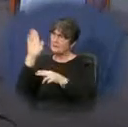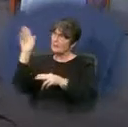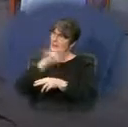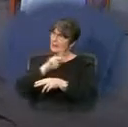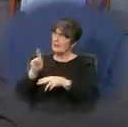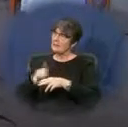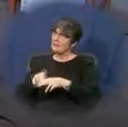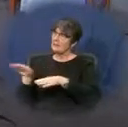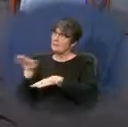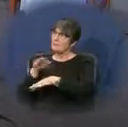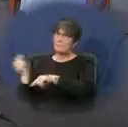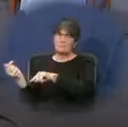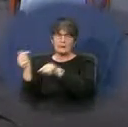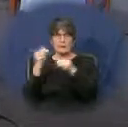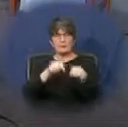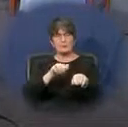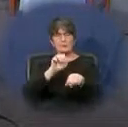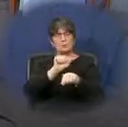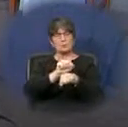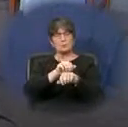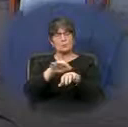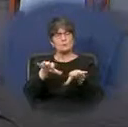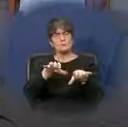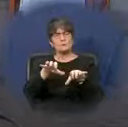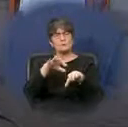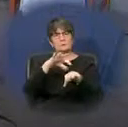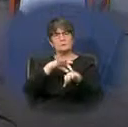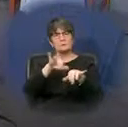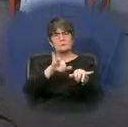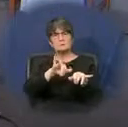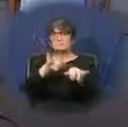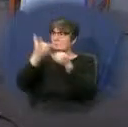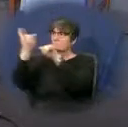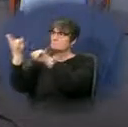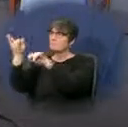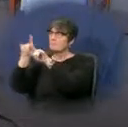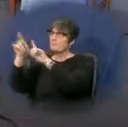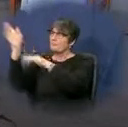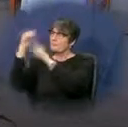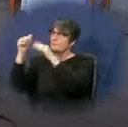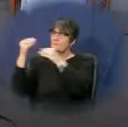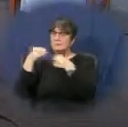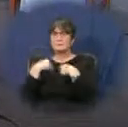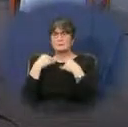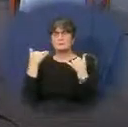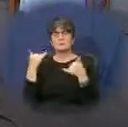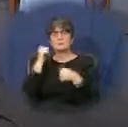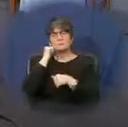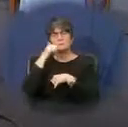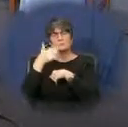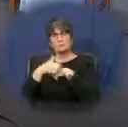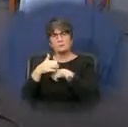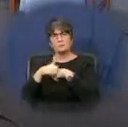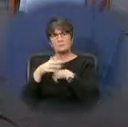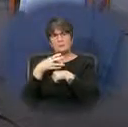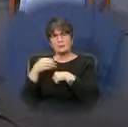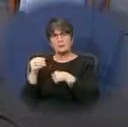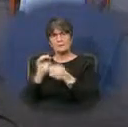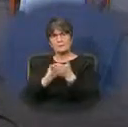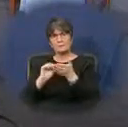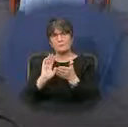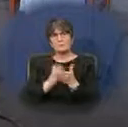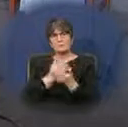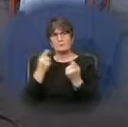name. Thy kingdom come, thy will be done, on earth as it is in heaven. Give us this day our daily bread,